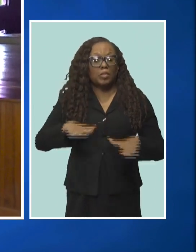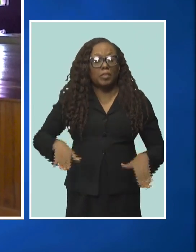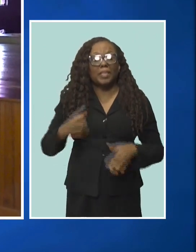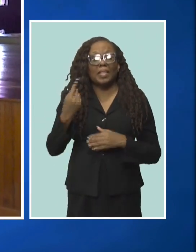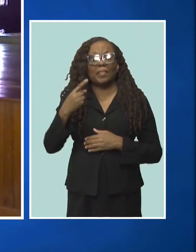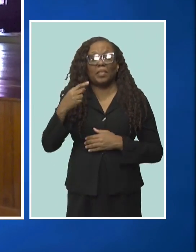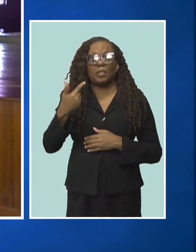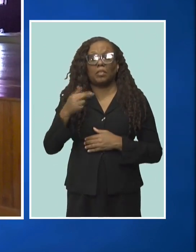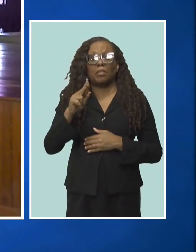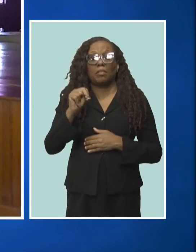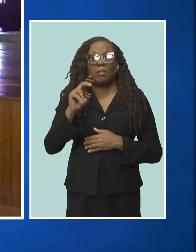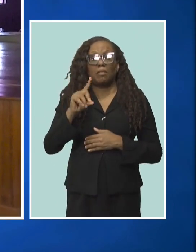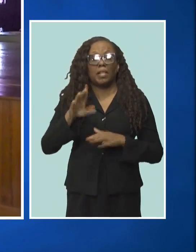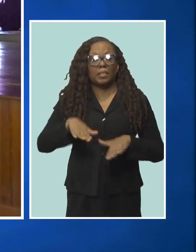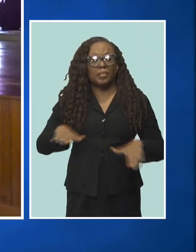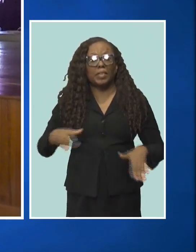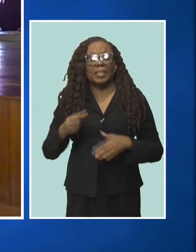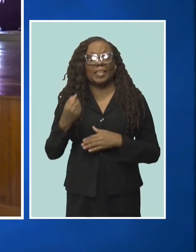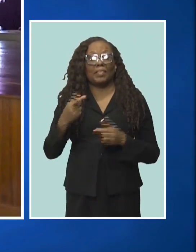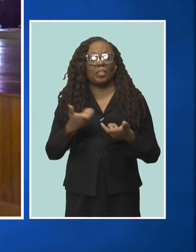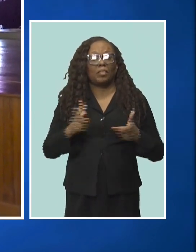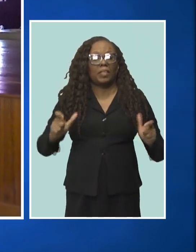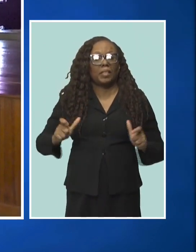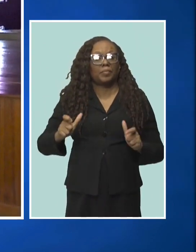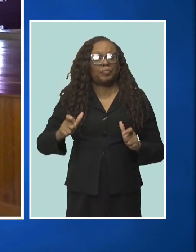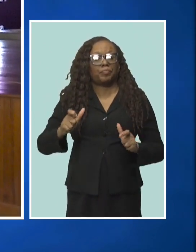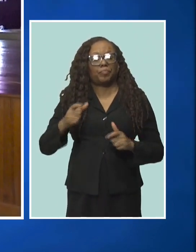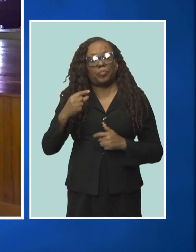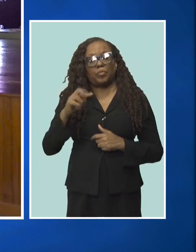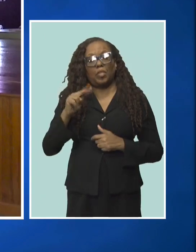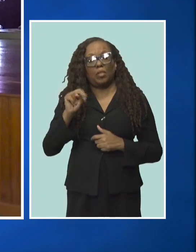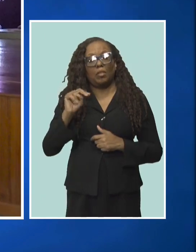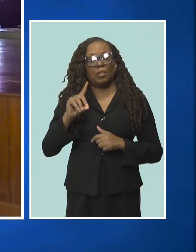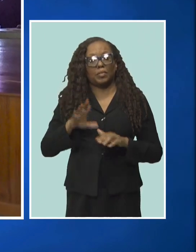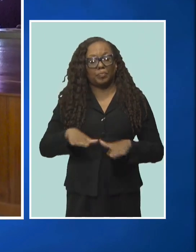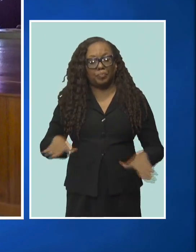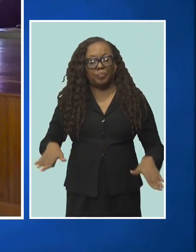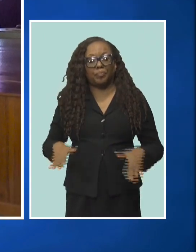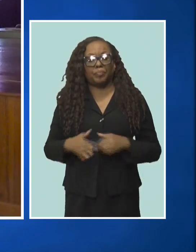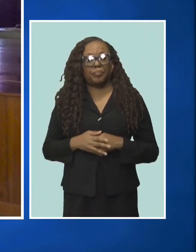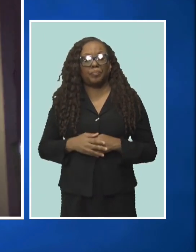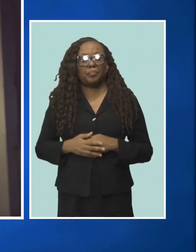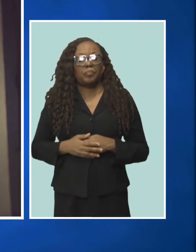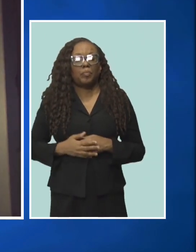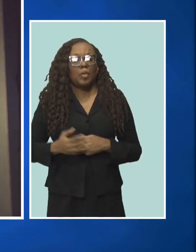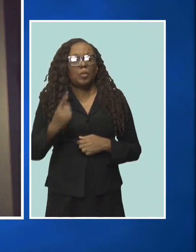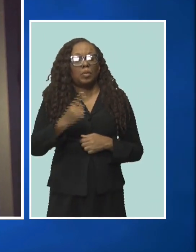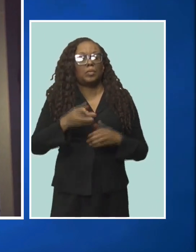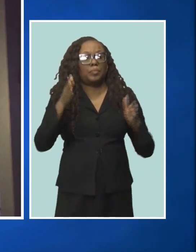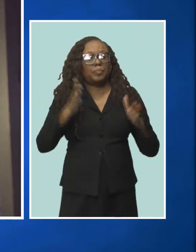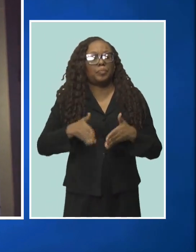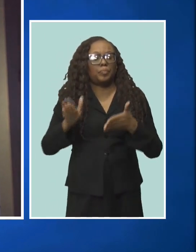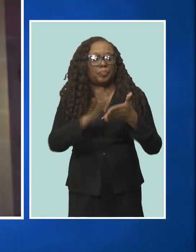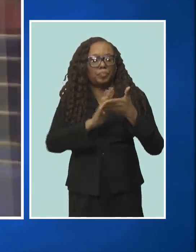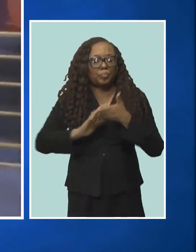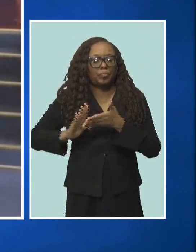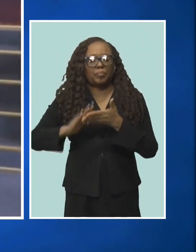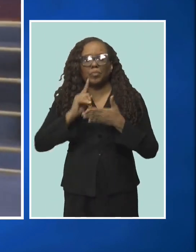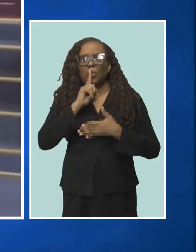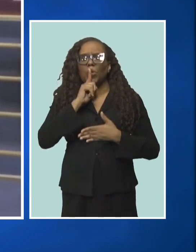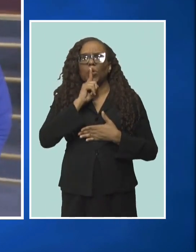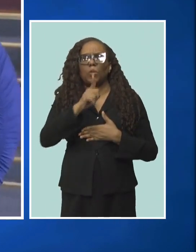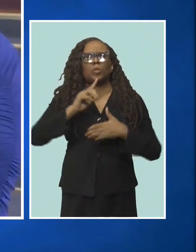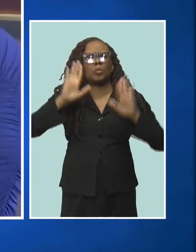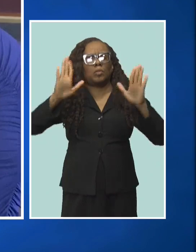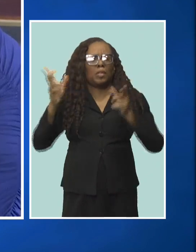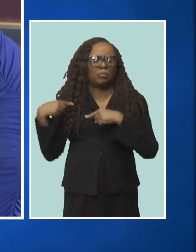11 great-grandchildren. Family member Tyrone Cobham sang the centenarian's praises, lauding her tenacity over the